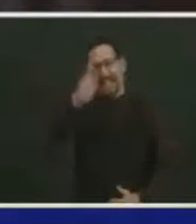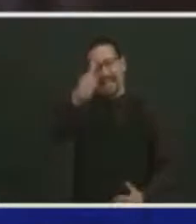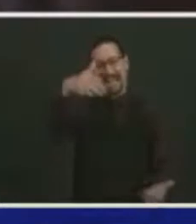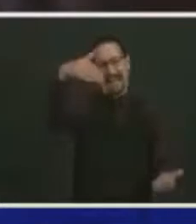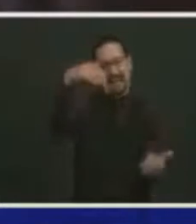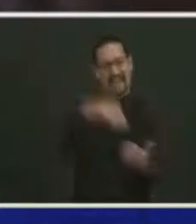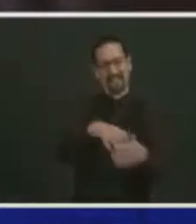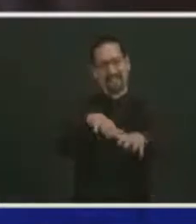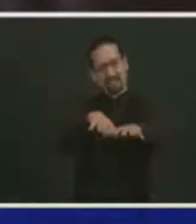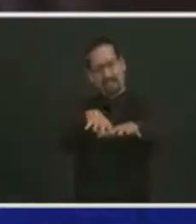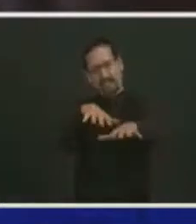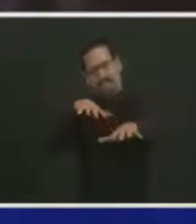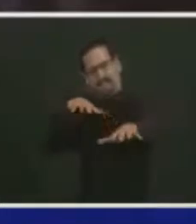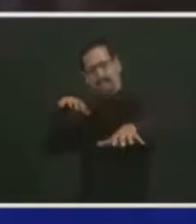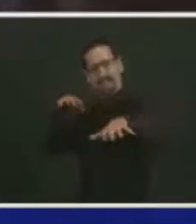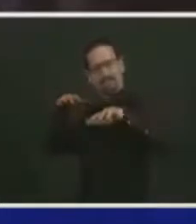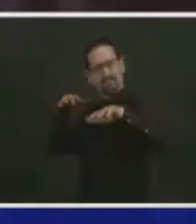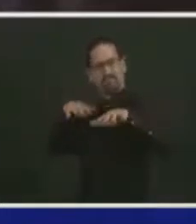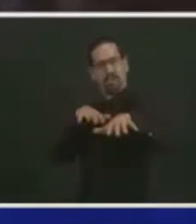stand.